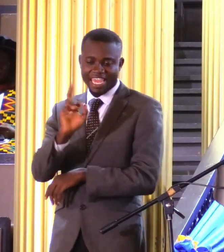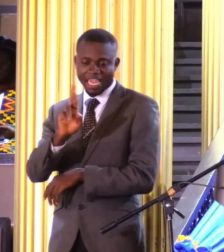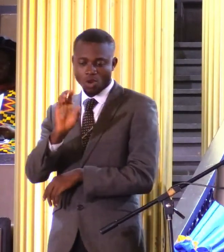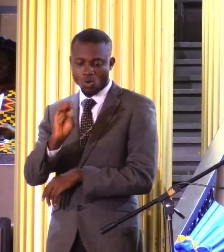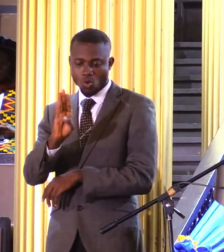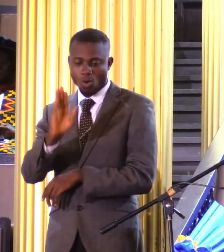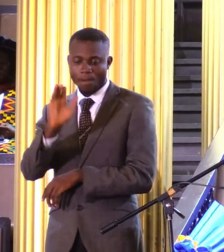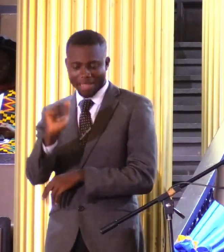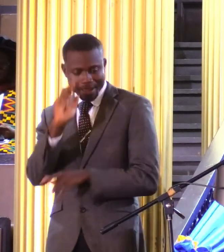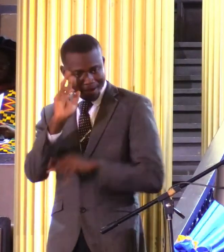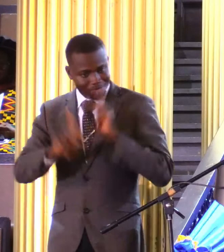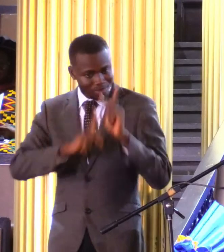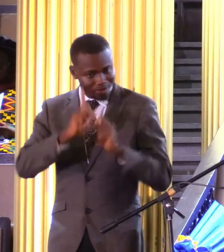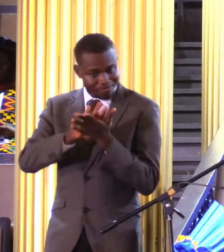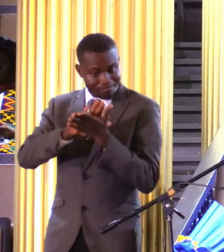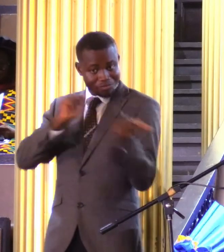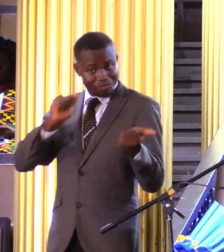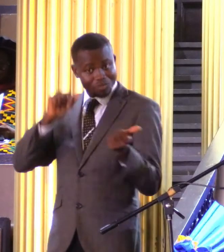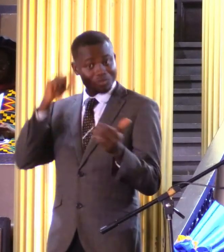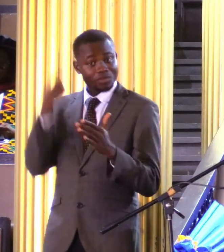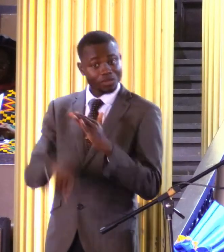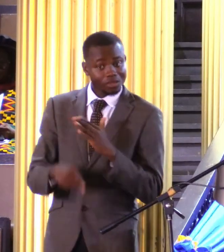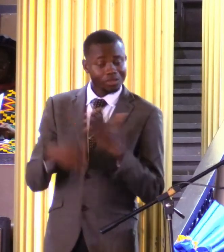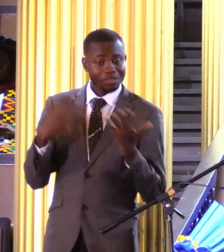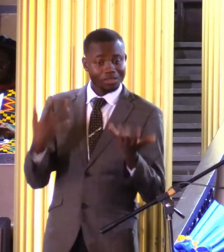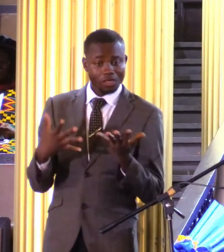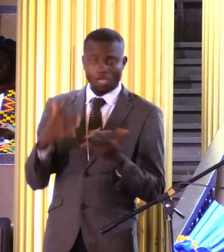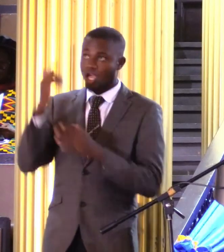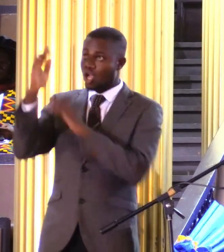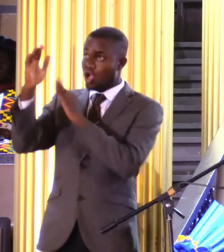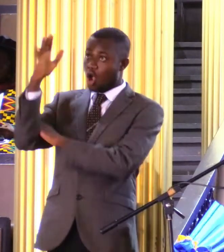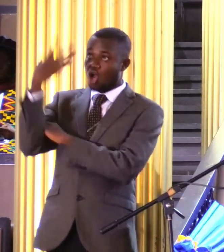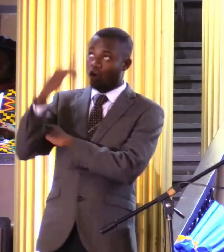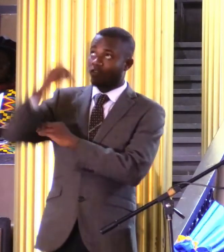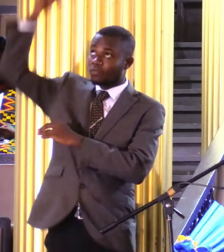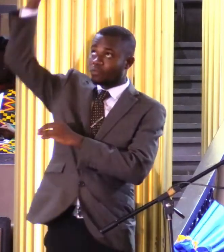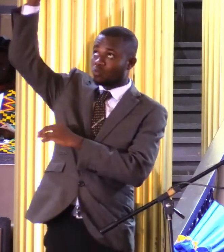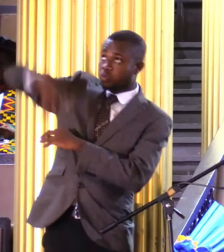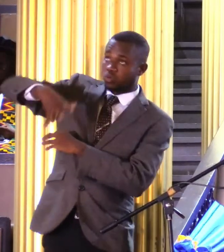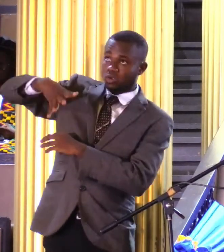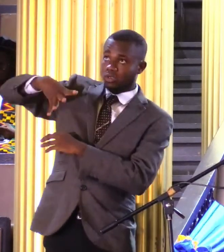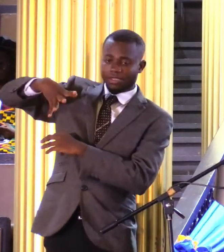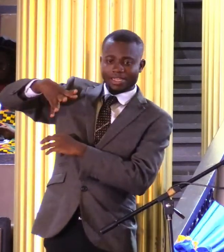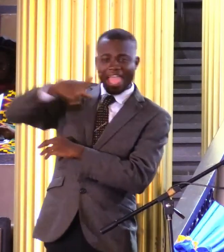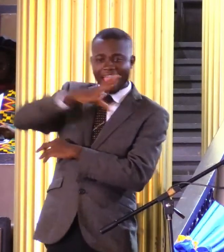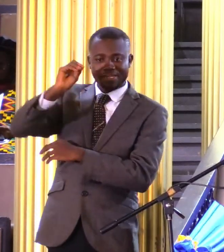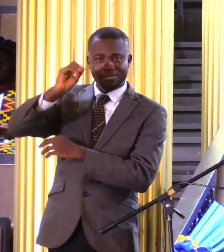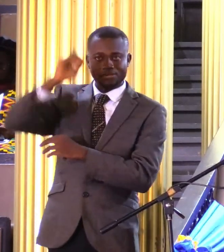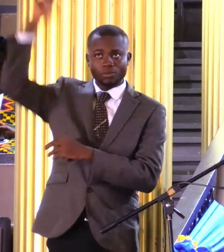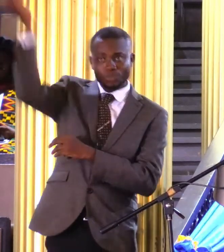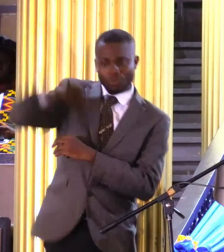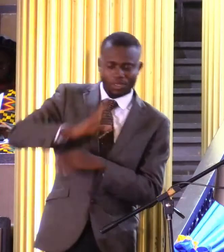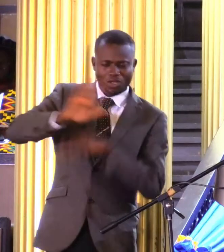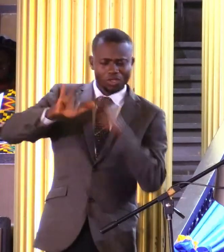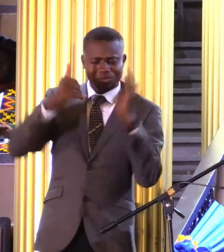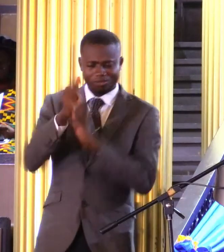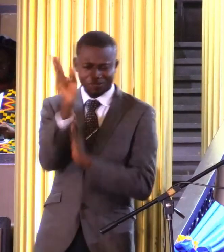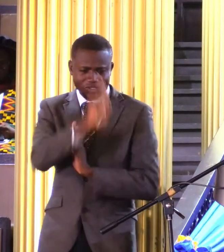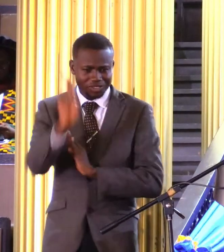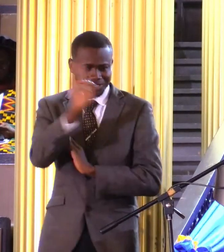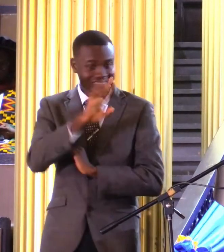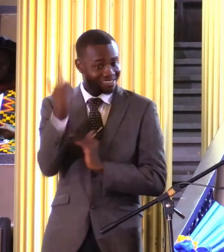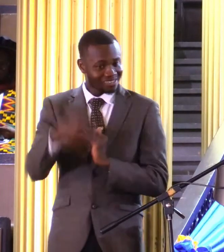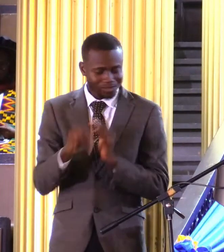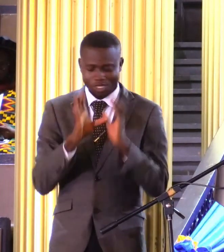is believed to have been invented by Shango, the god of thunder and lightning. This traditional dance was initially used as a means